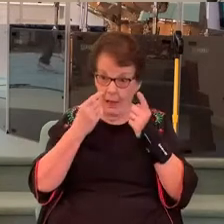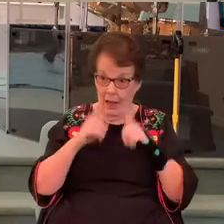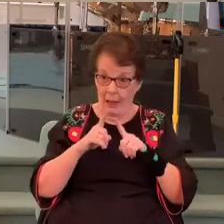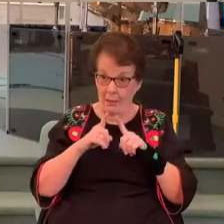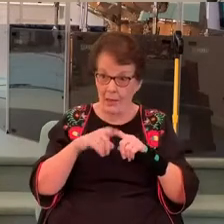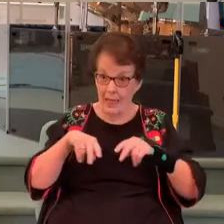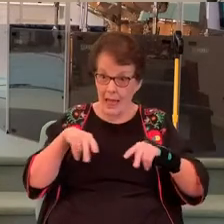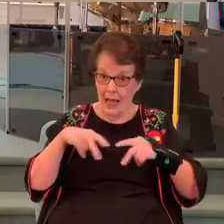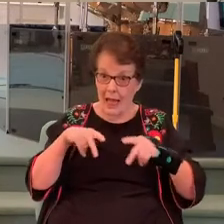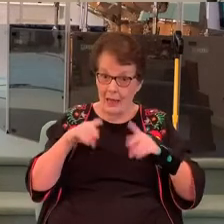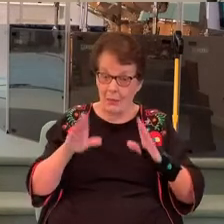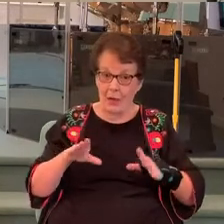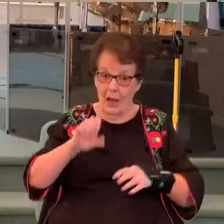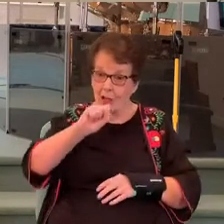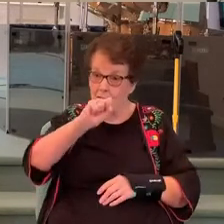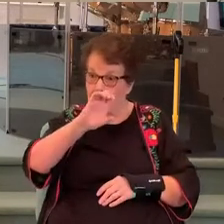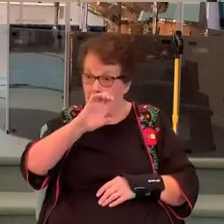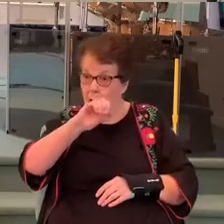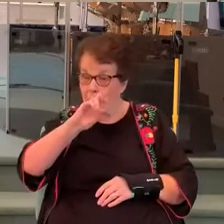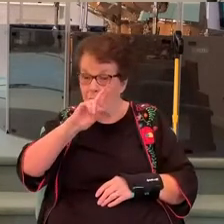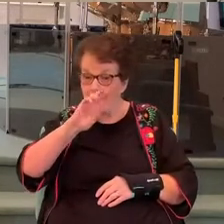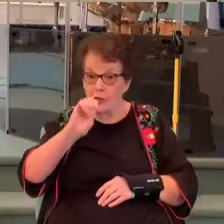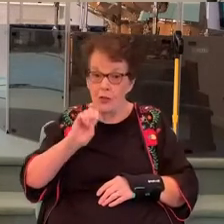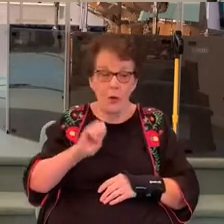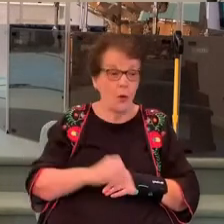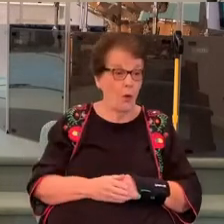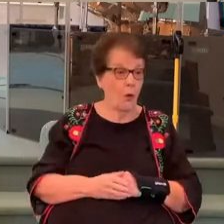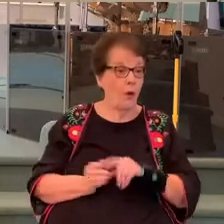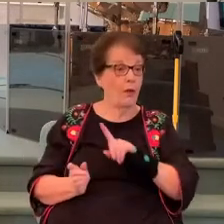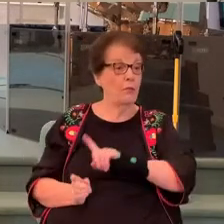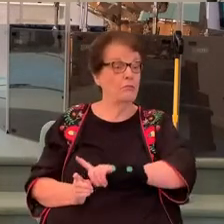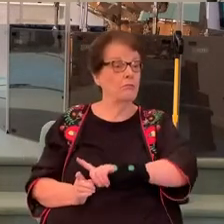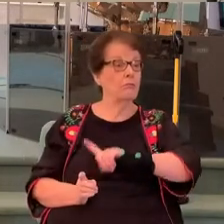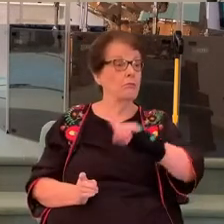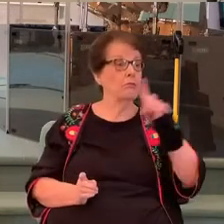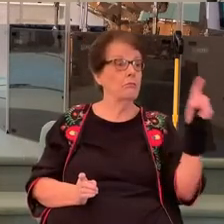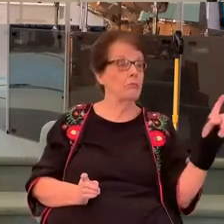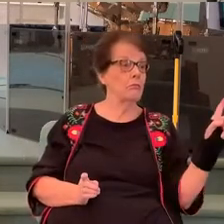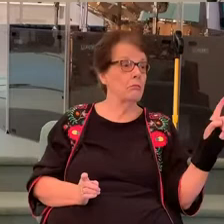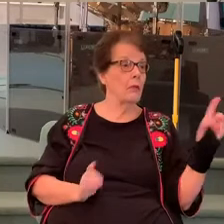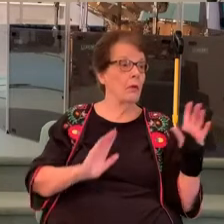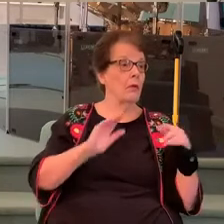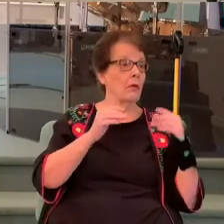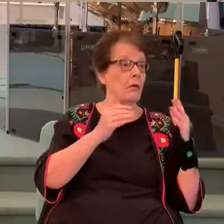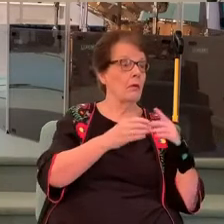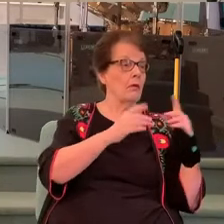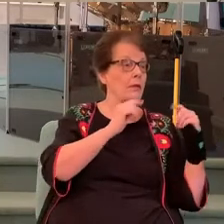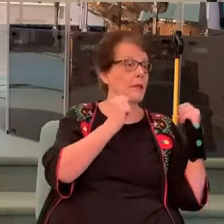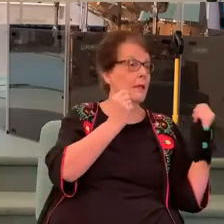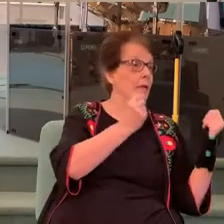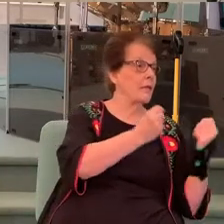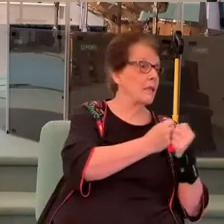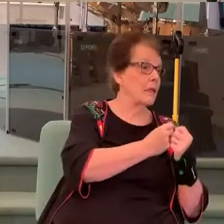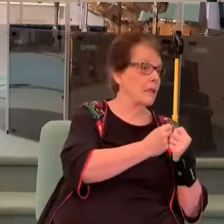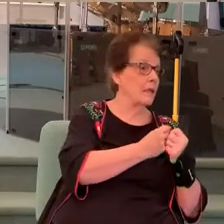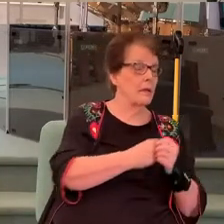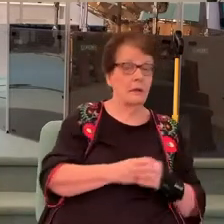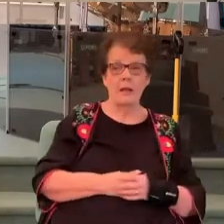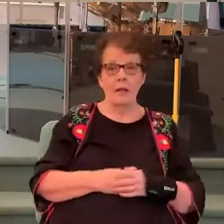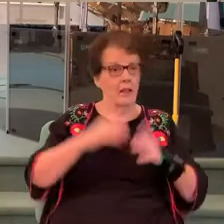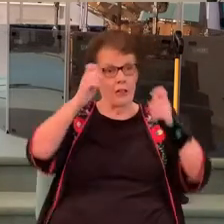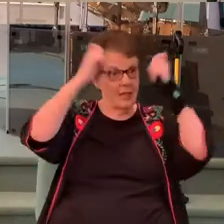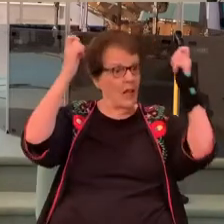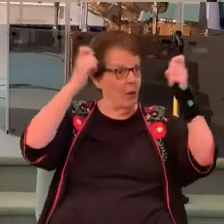players score, they don't just go back to the sideline and their whole team is sitting there just minding their own business. There's a